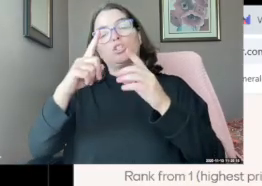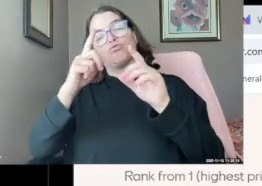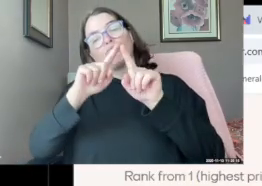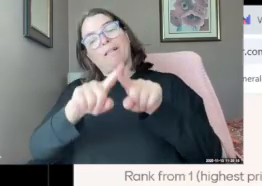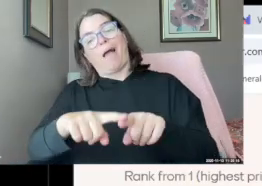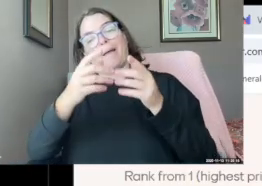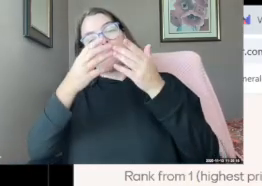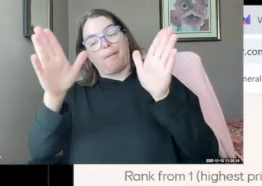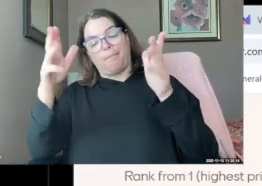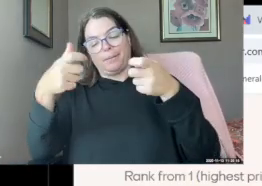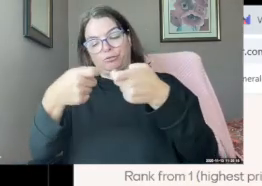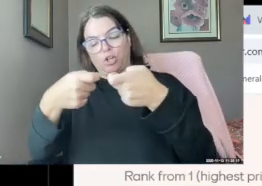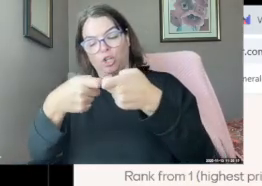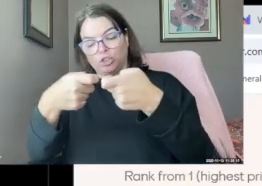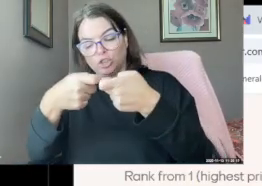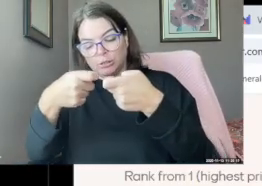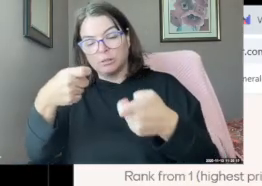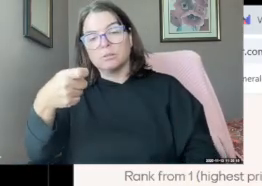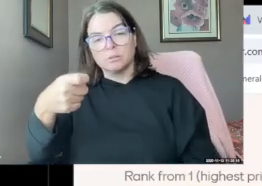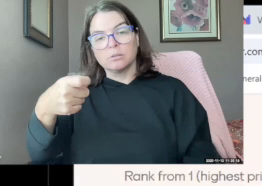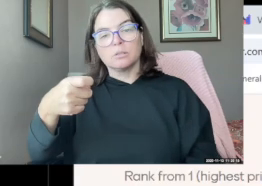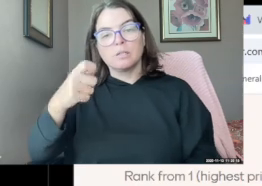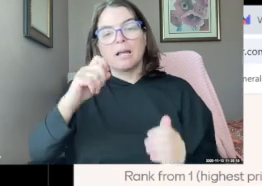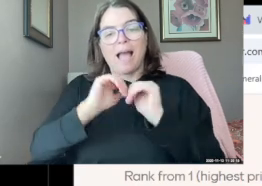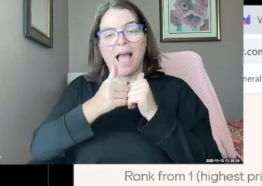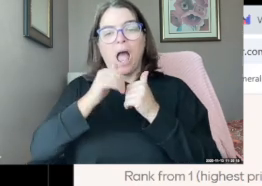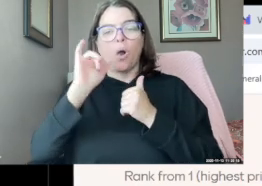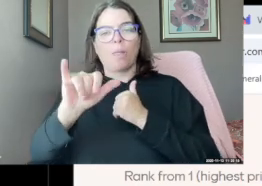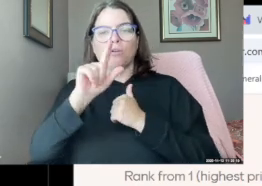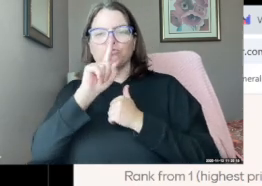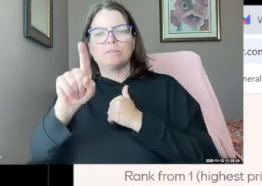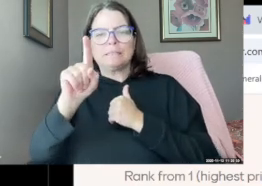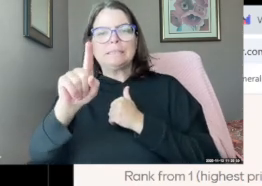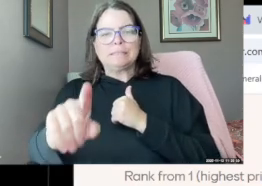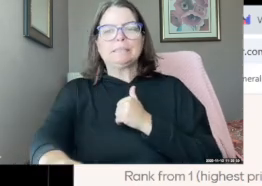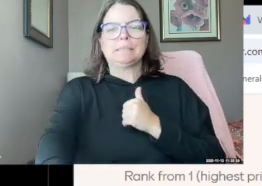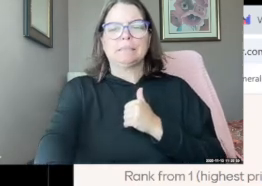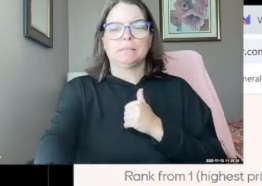charging. And I know how difficult it is to have to rely on public charging,